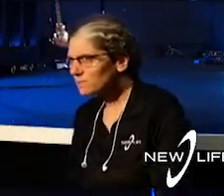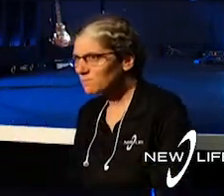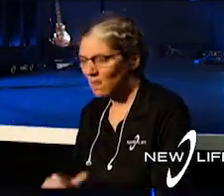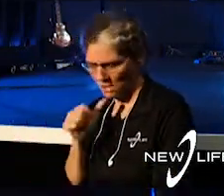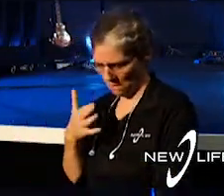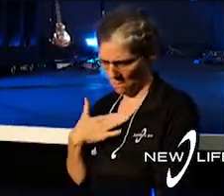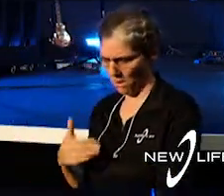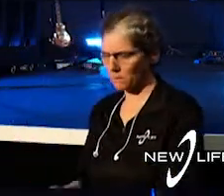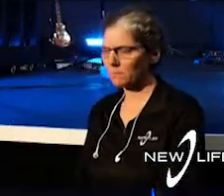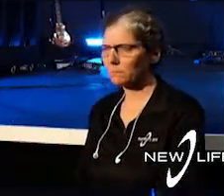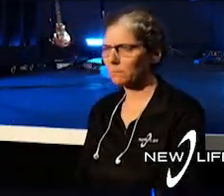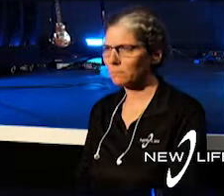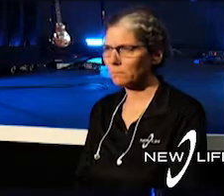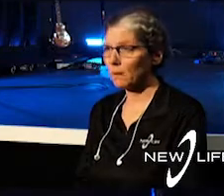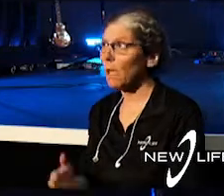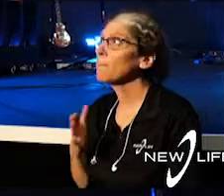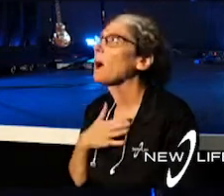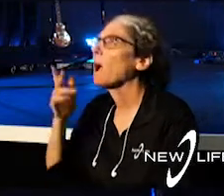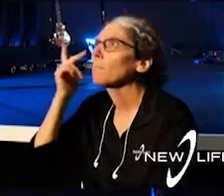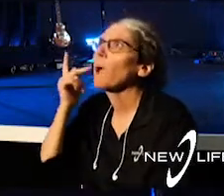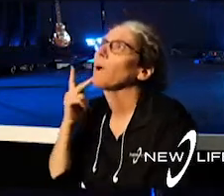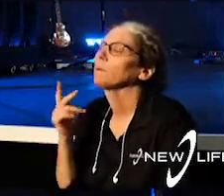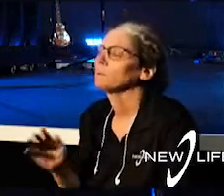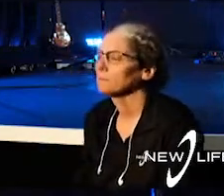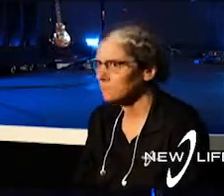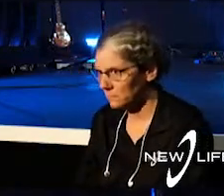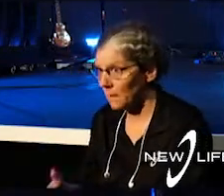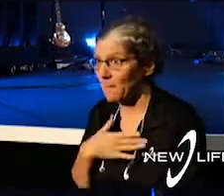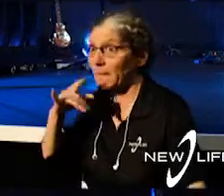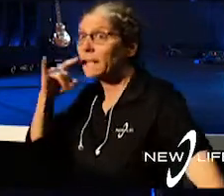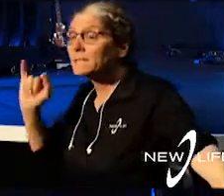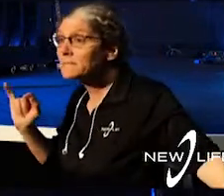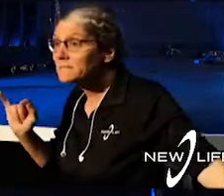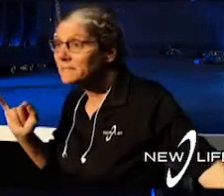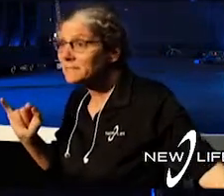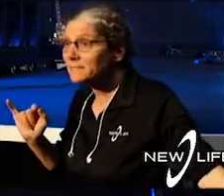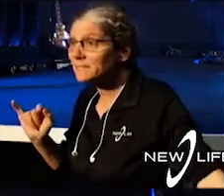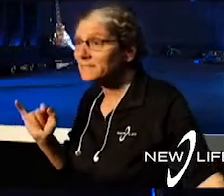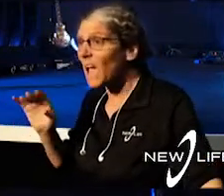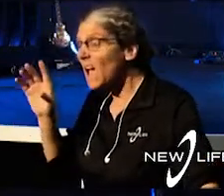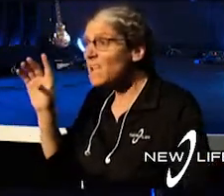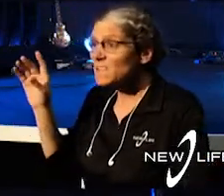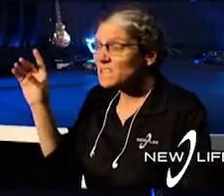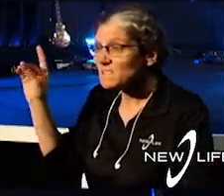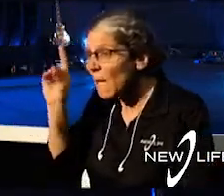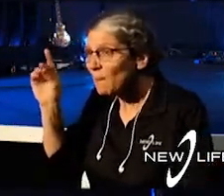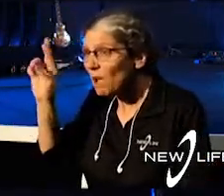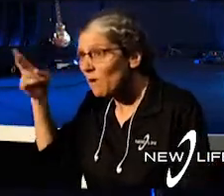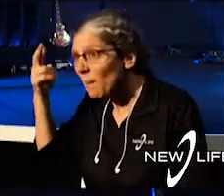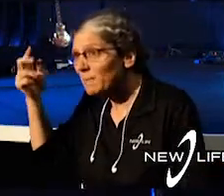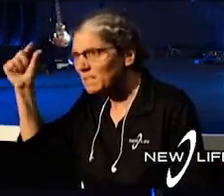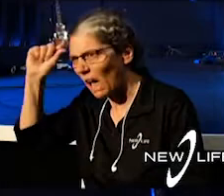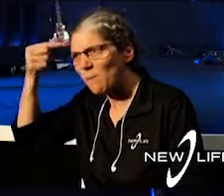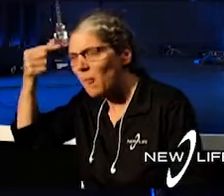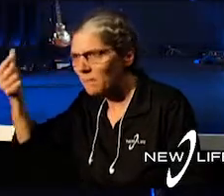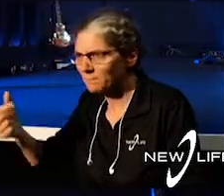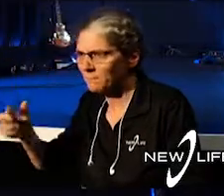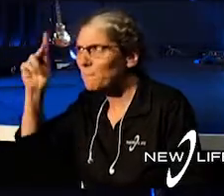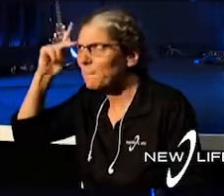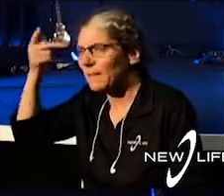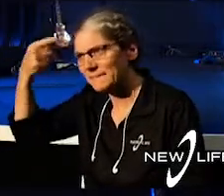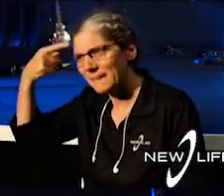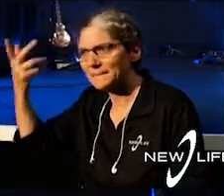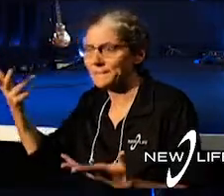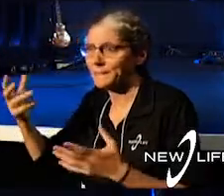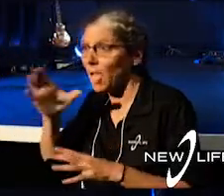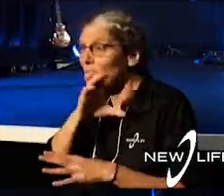fault. It's my parents' fault. It's my kids' fault. It's the Democrats. It's the Republicans.